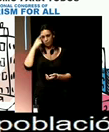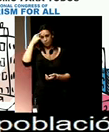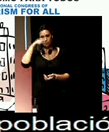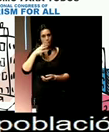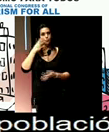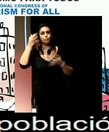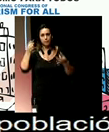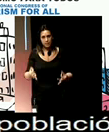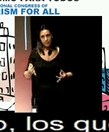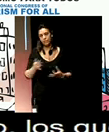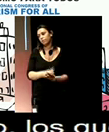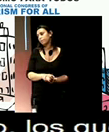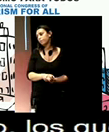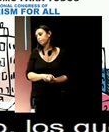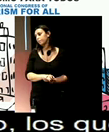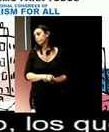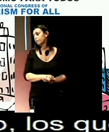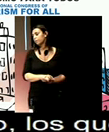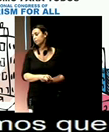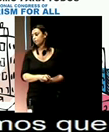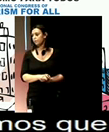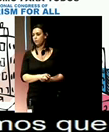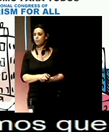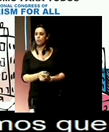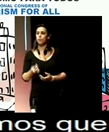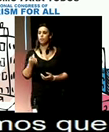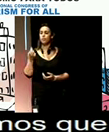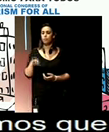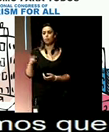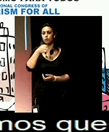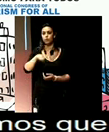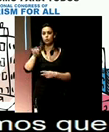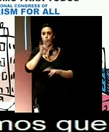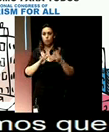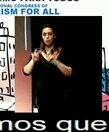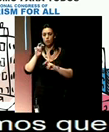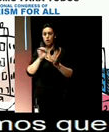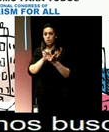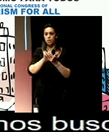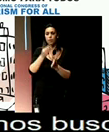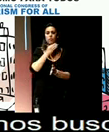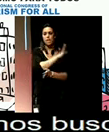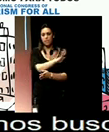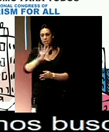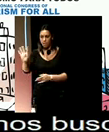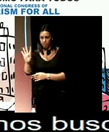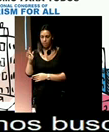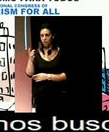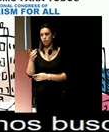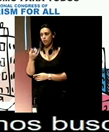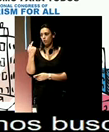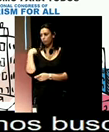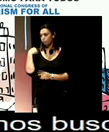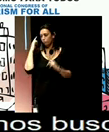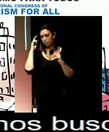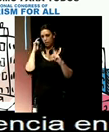work in accessibility know this is true. We are also trying to provide an excellent